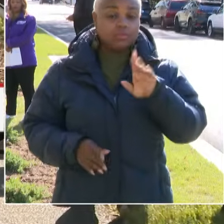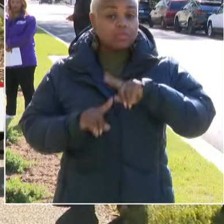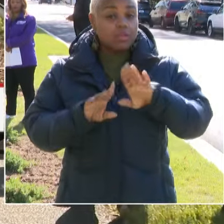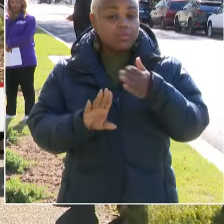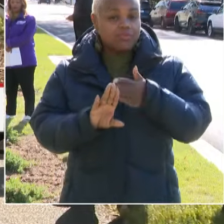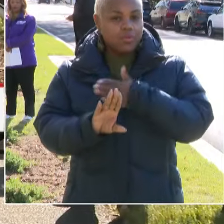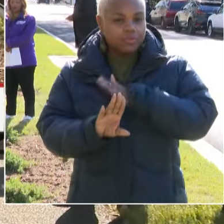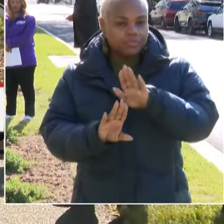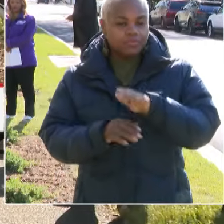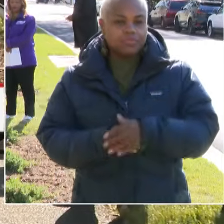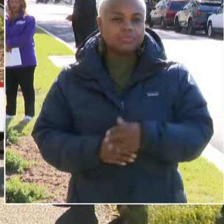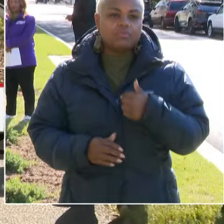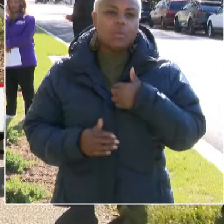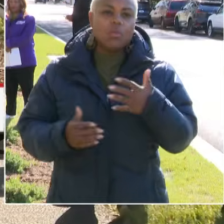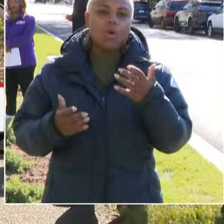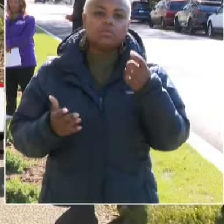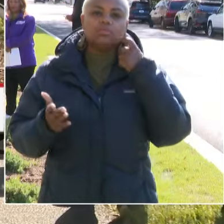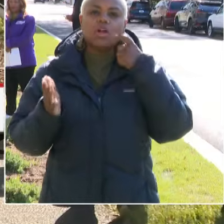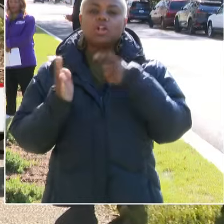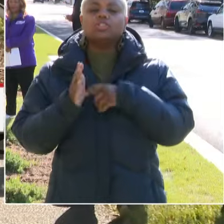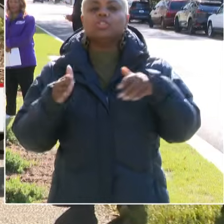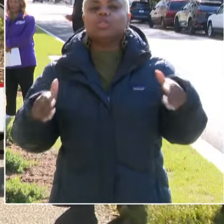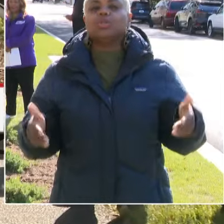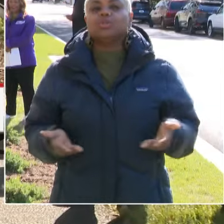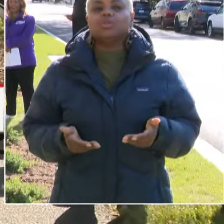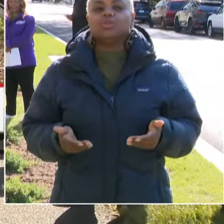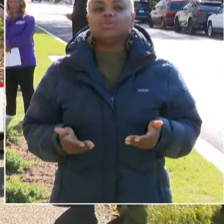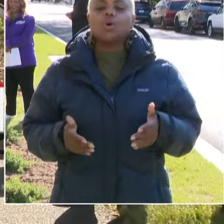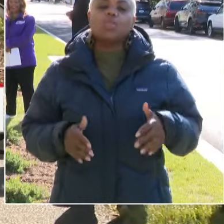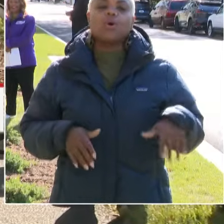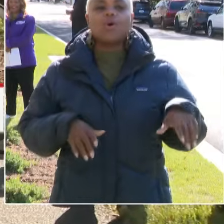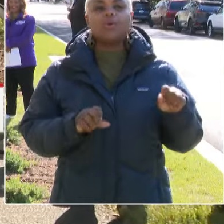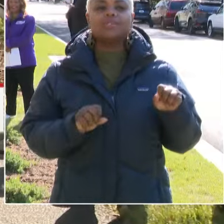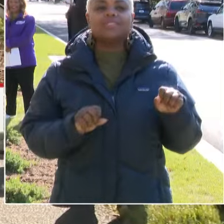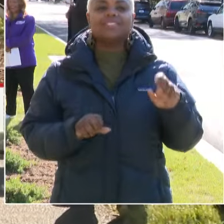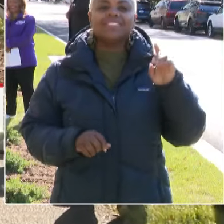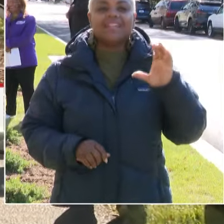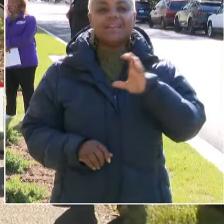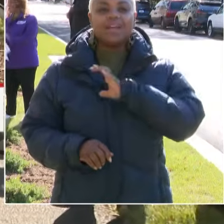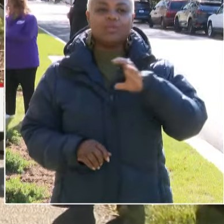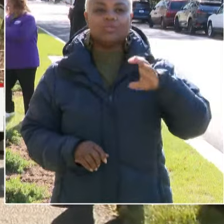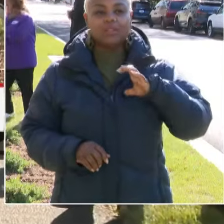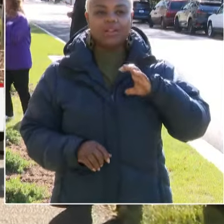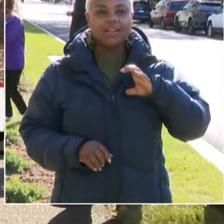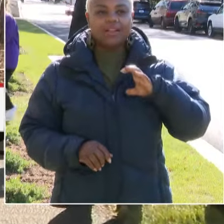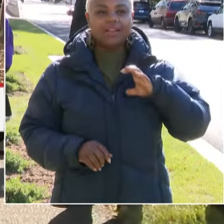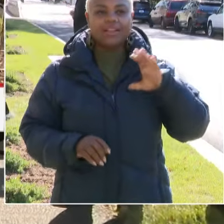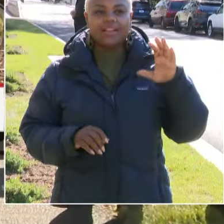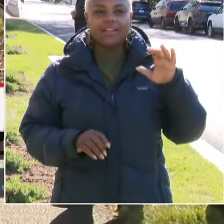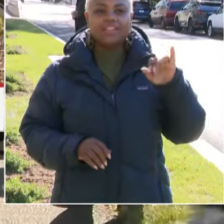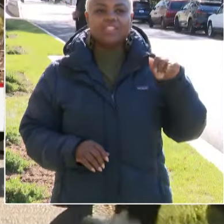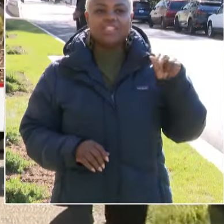want to acknowledge and welcome to the podium the host council member, Councilmember Louis George.